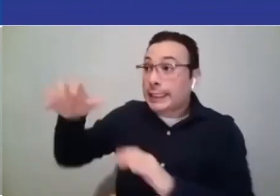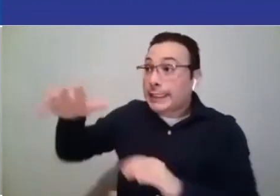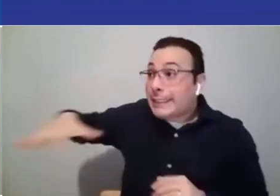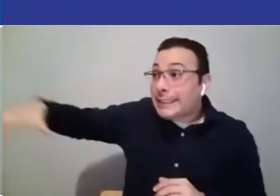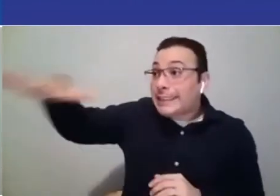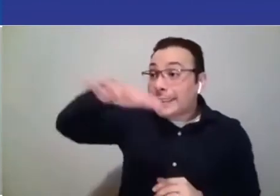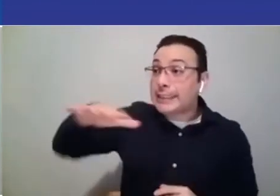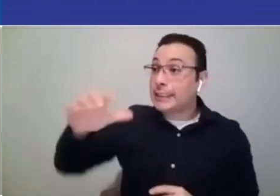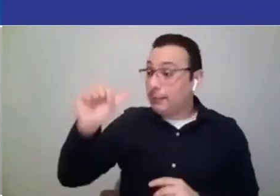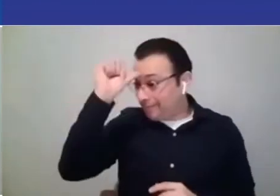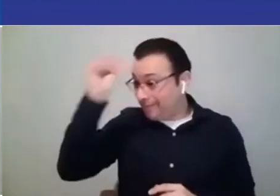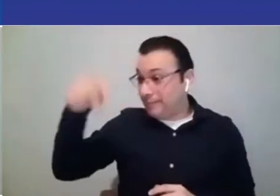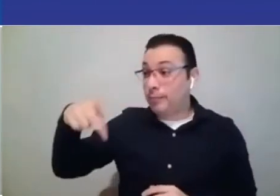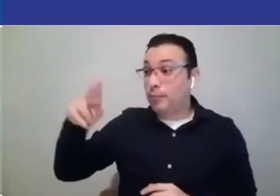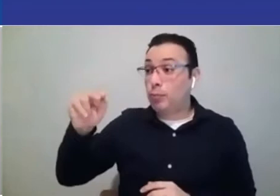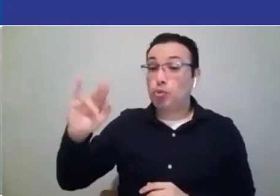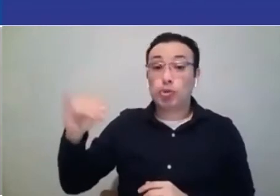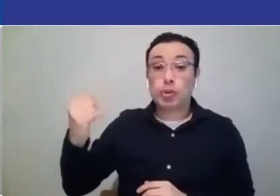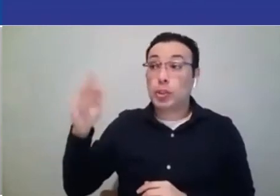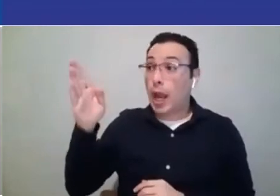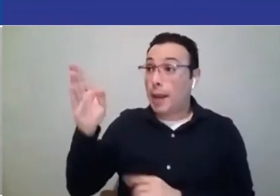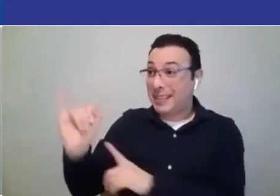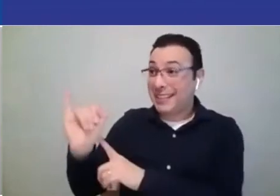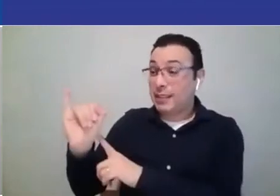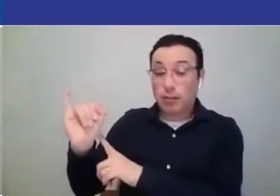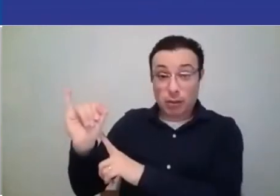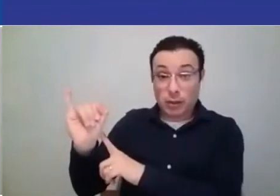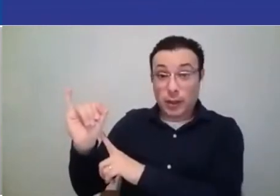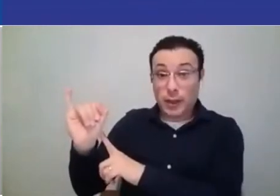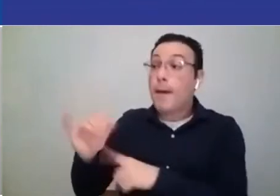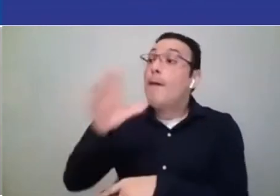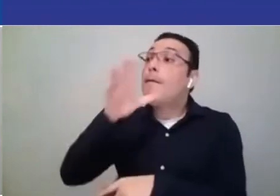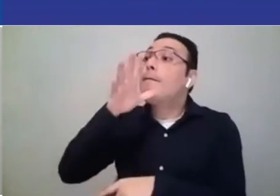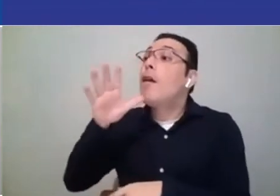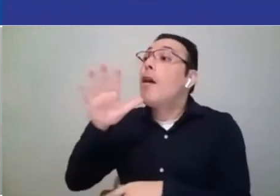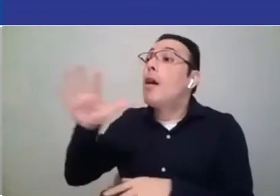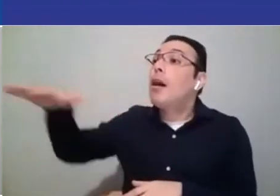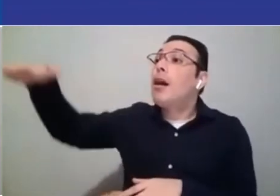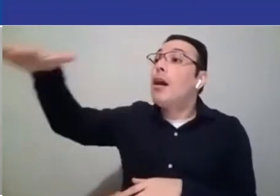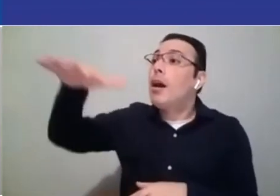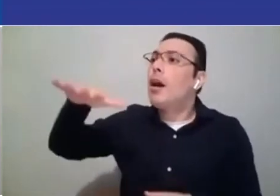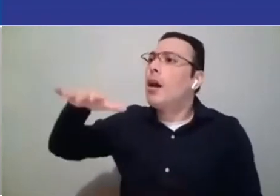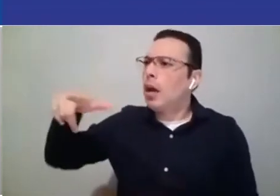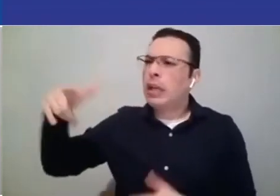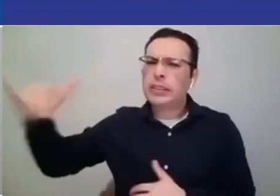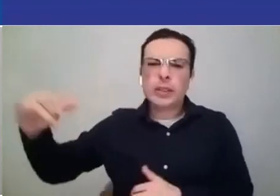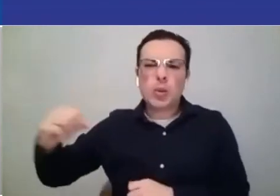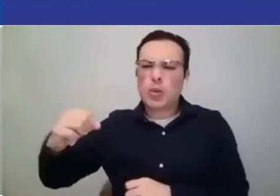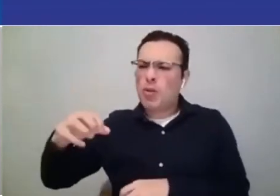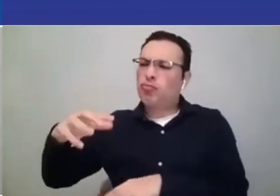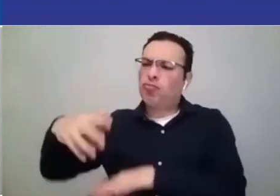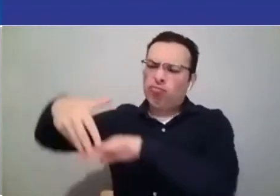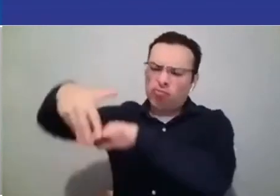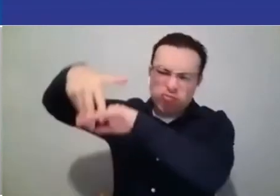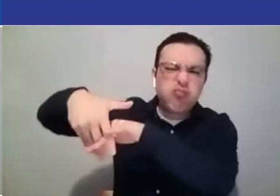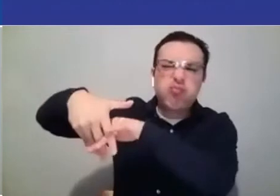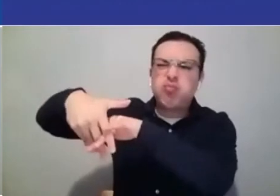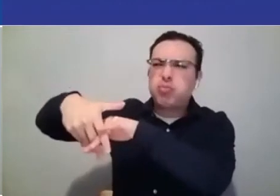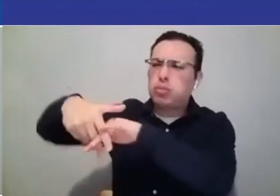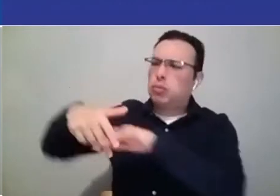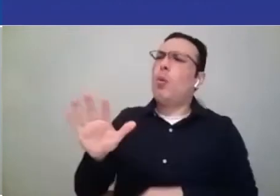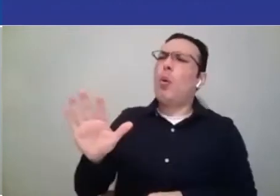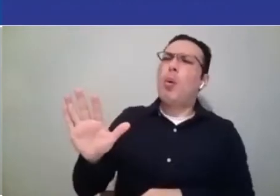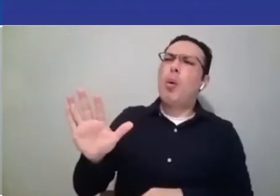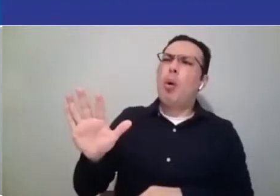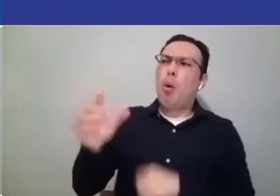how are, within that Punjabi farming community, how is caste being upheld? Like, are we standing up just for the people who own lots of